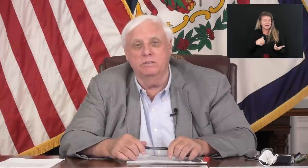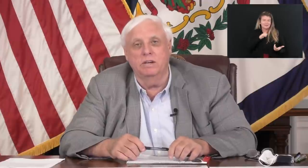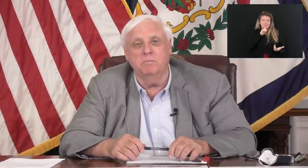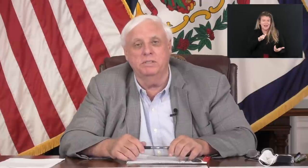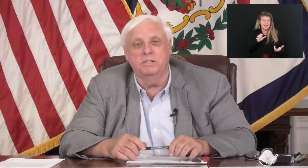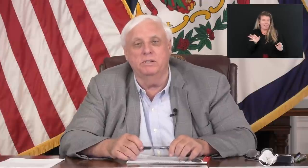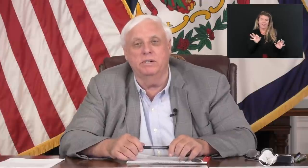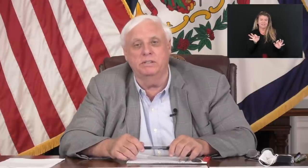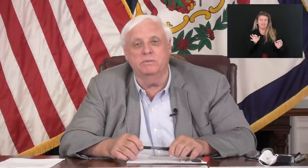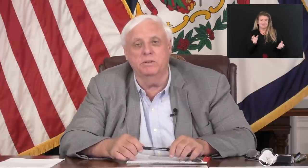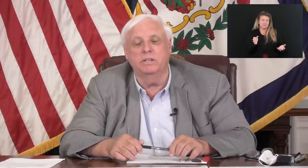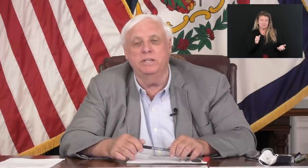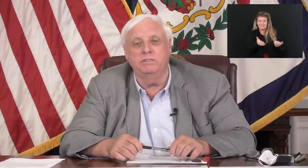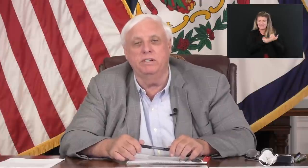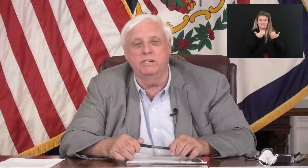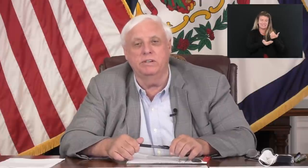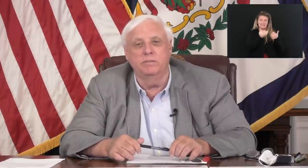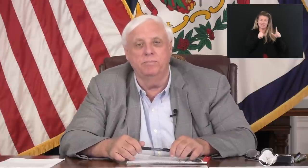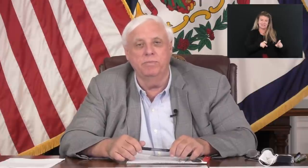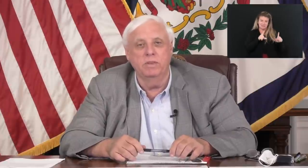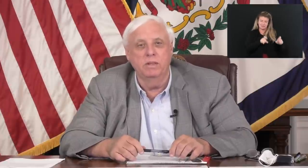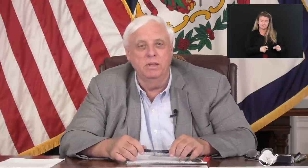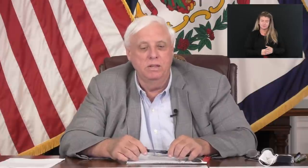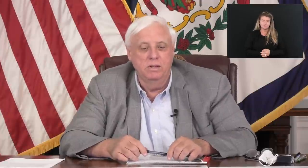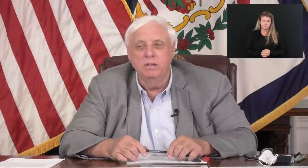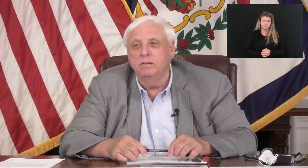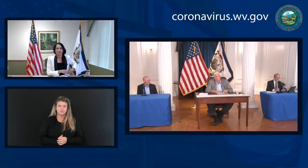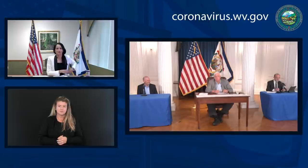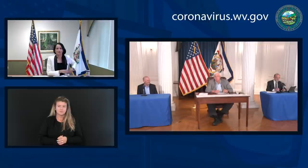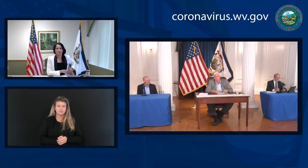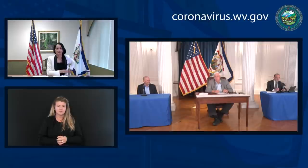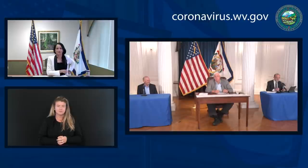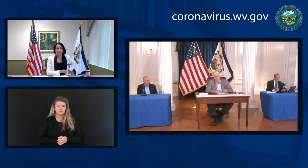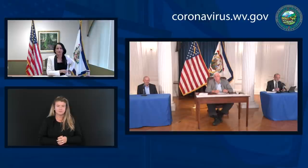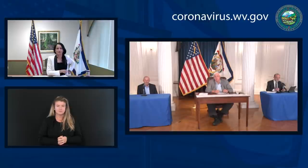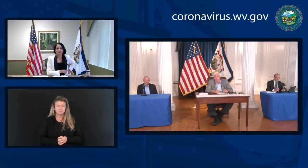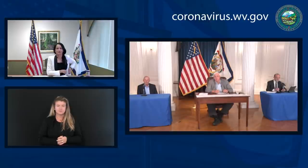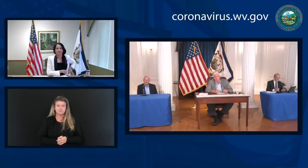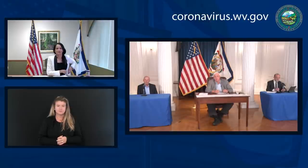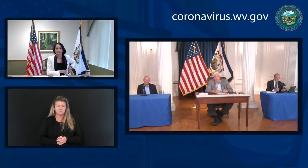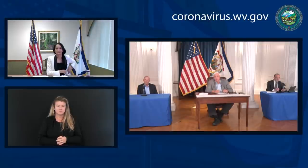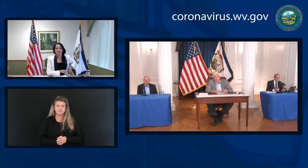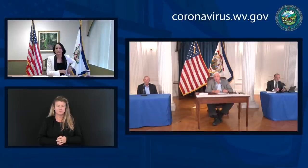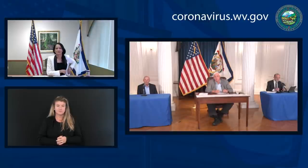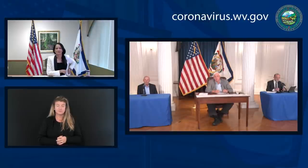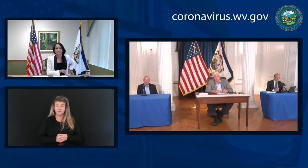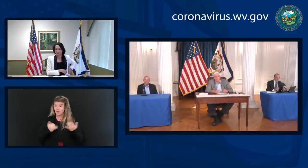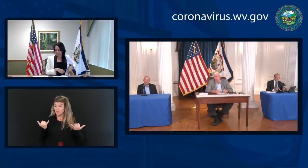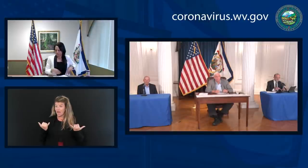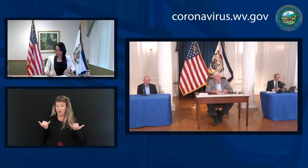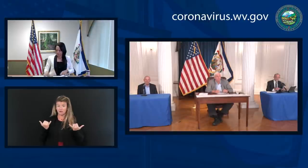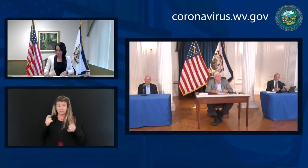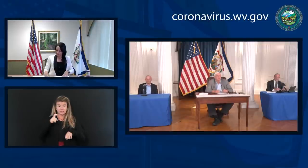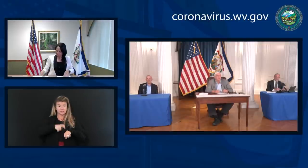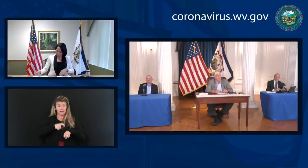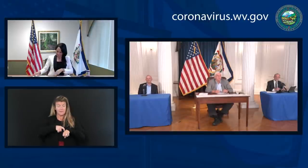to it, not much to it. And it's really easy to do. But, uh, am I wrapping up now?